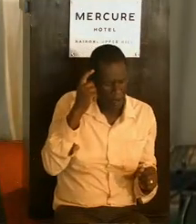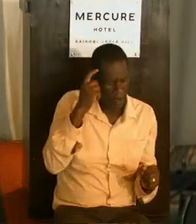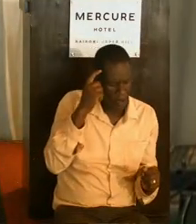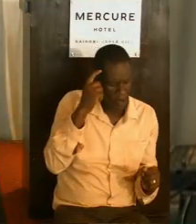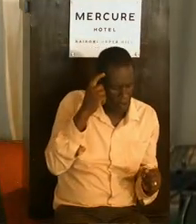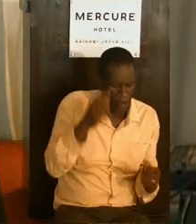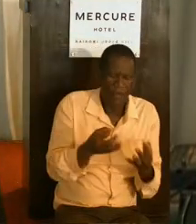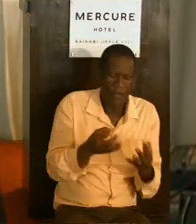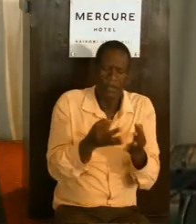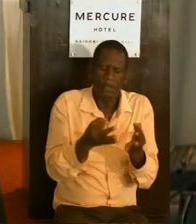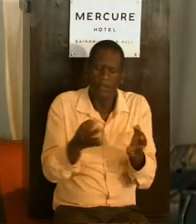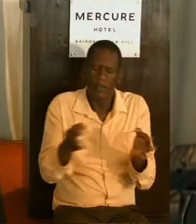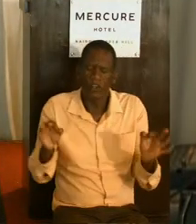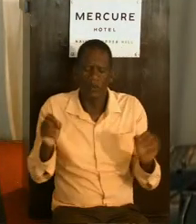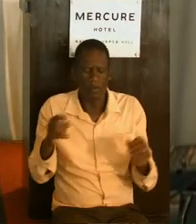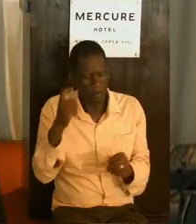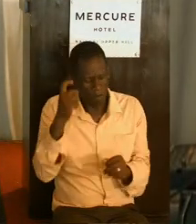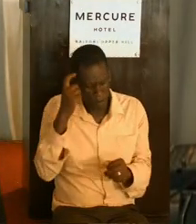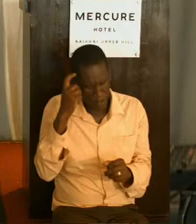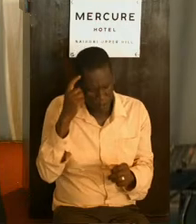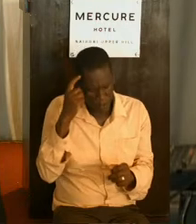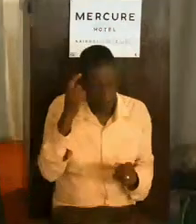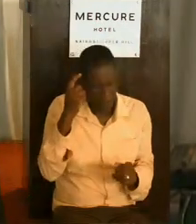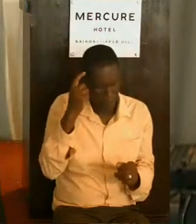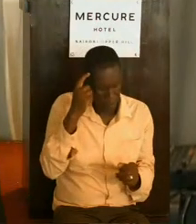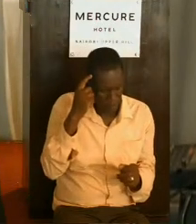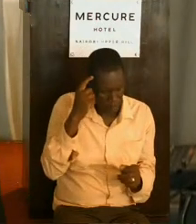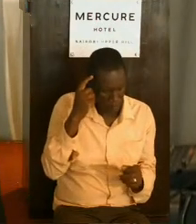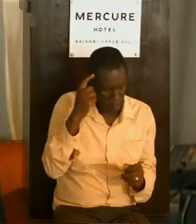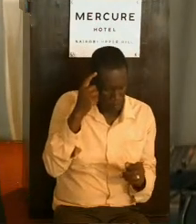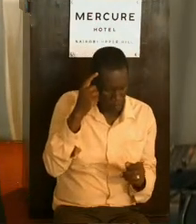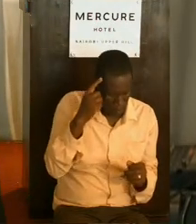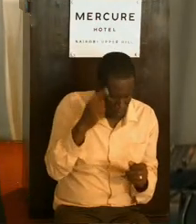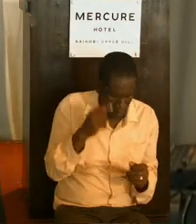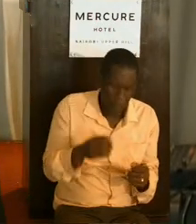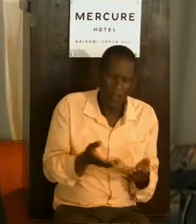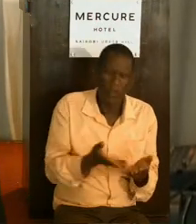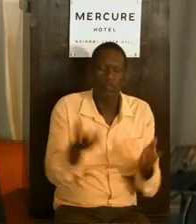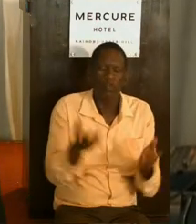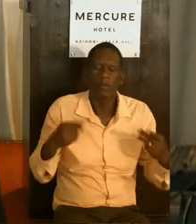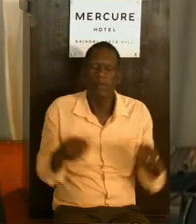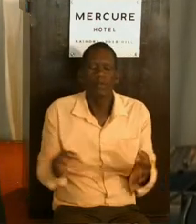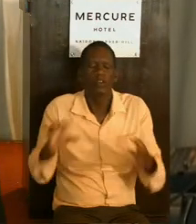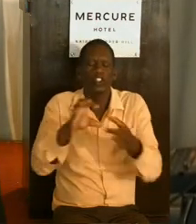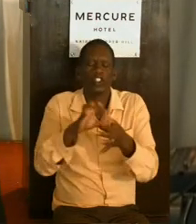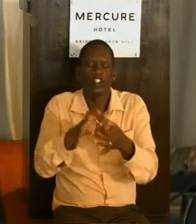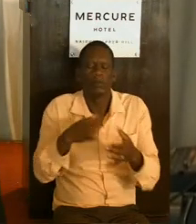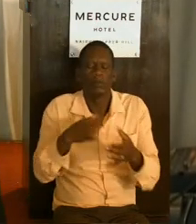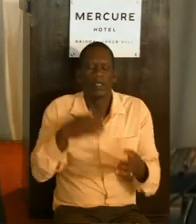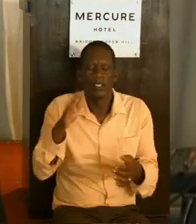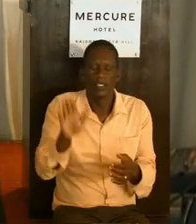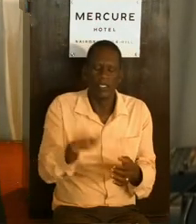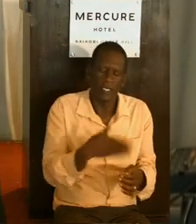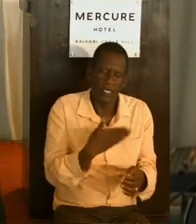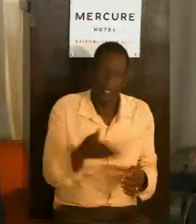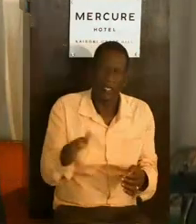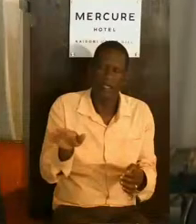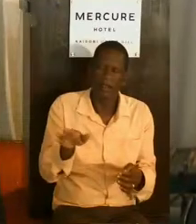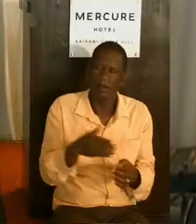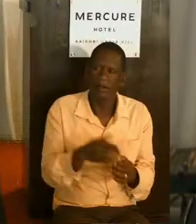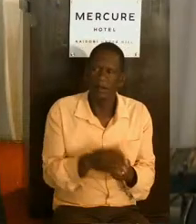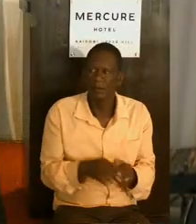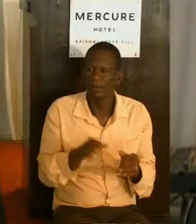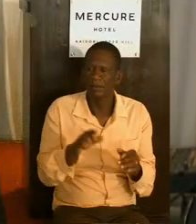them freedom of the Mind guys give me some energy please